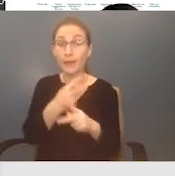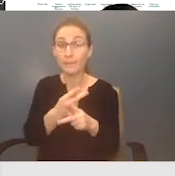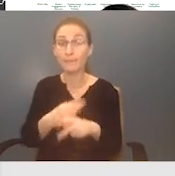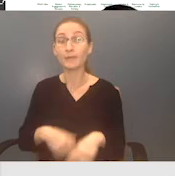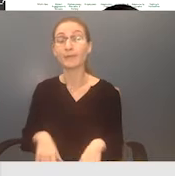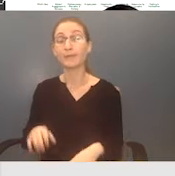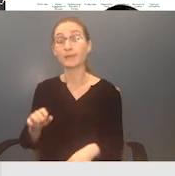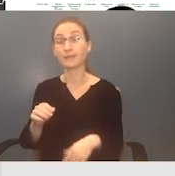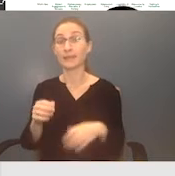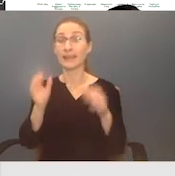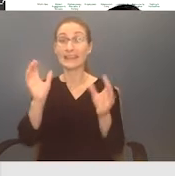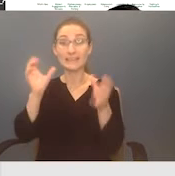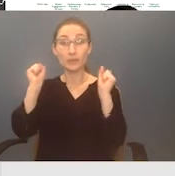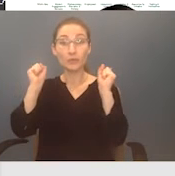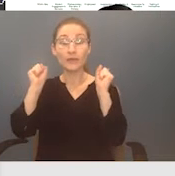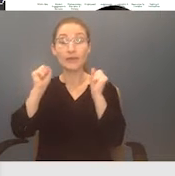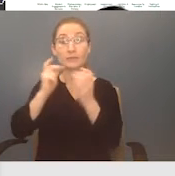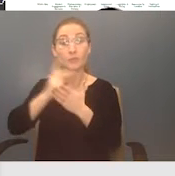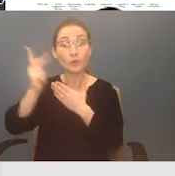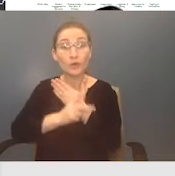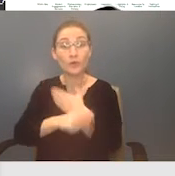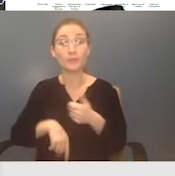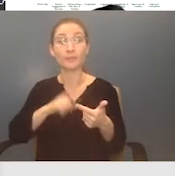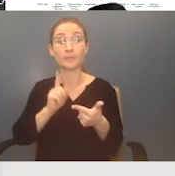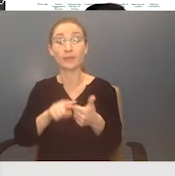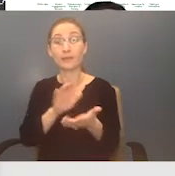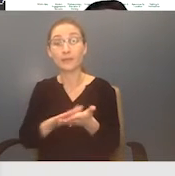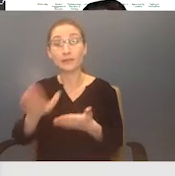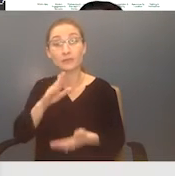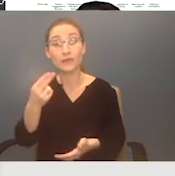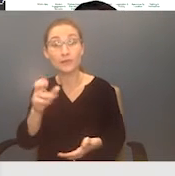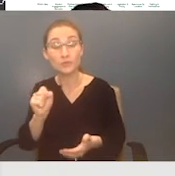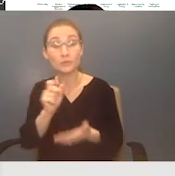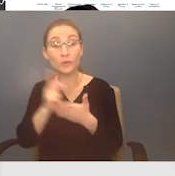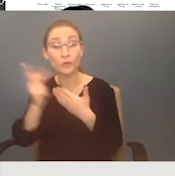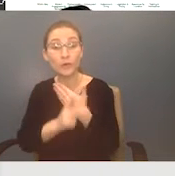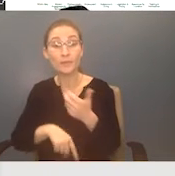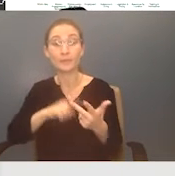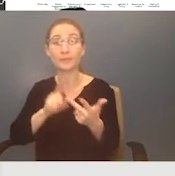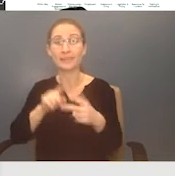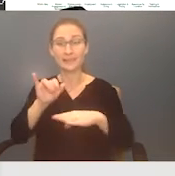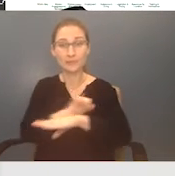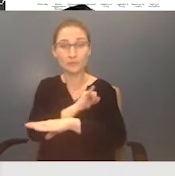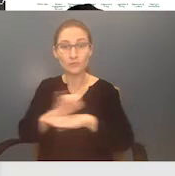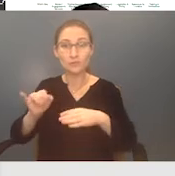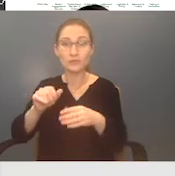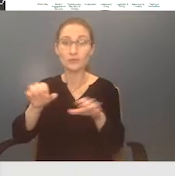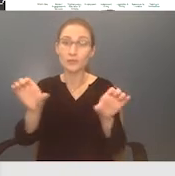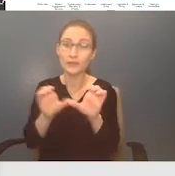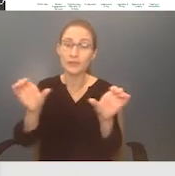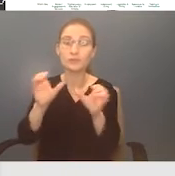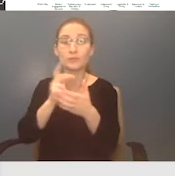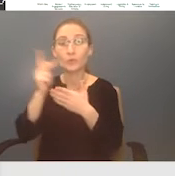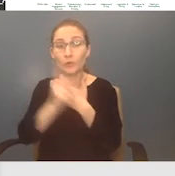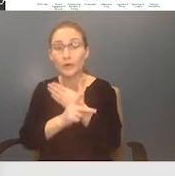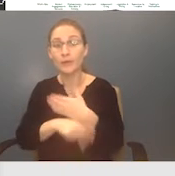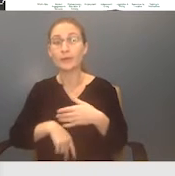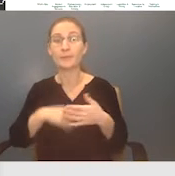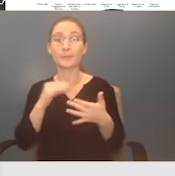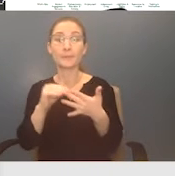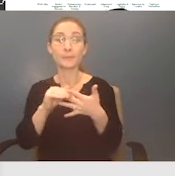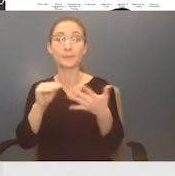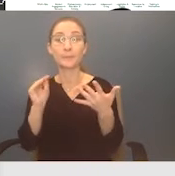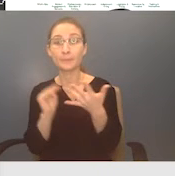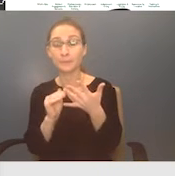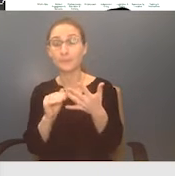the accelerated college credit programs, collegiate high school programs, industry certification courses leading to college credit, to